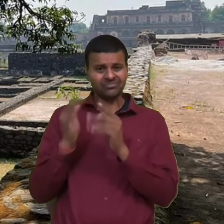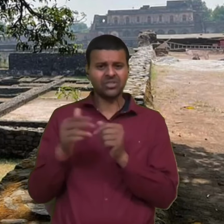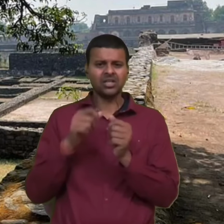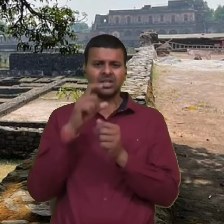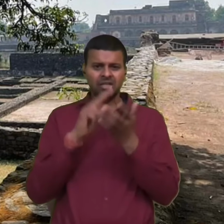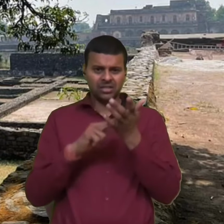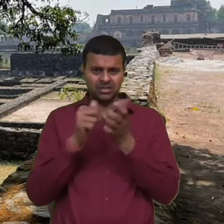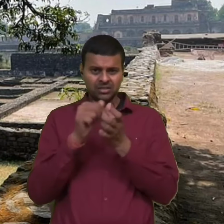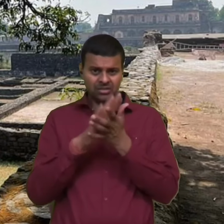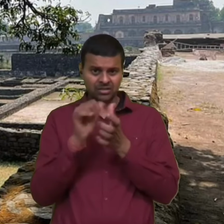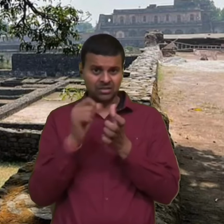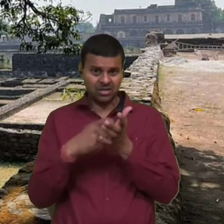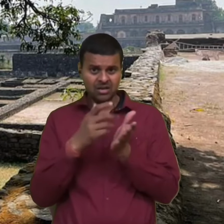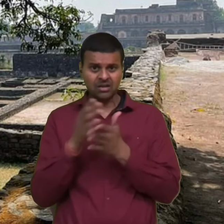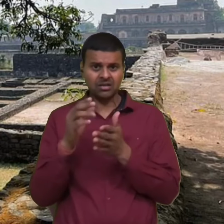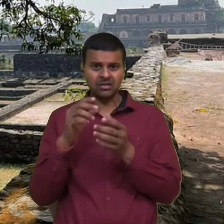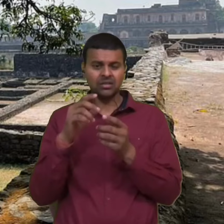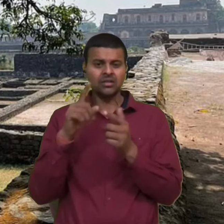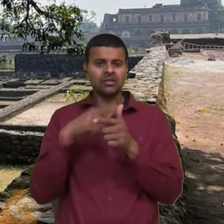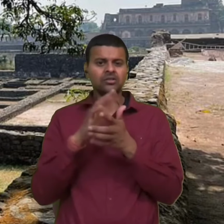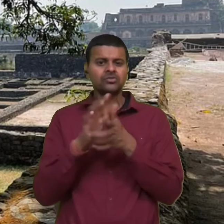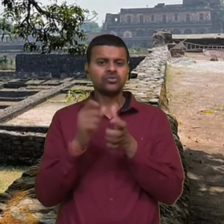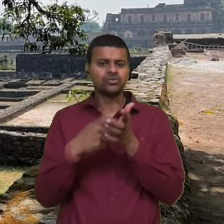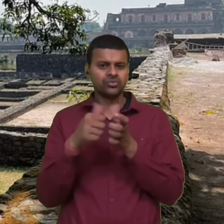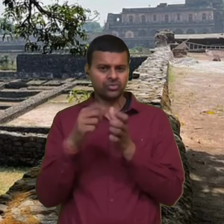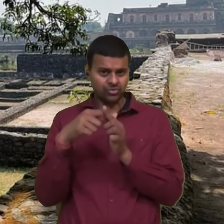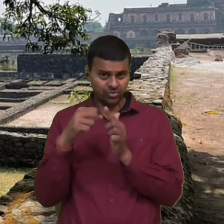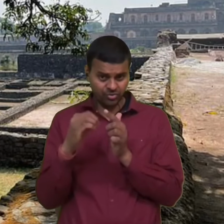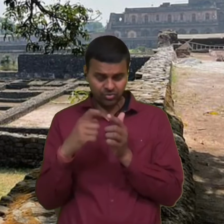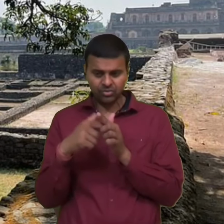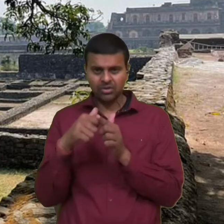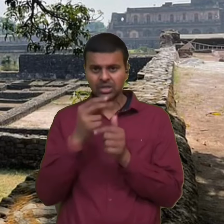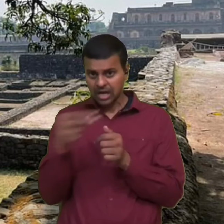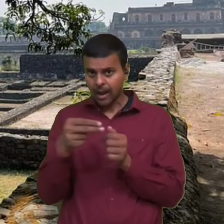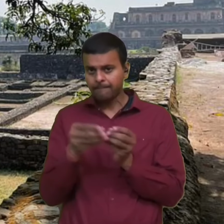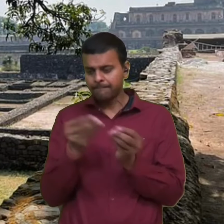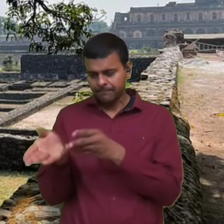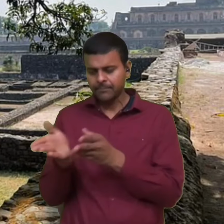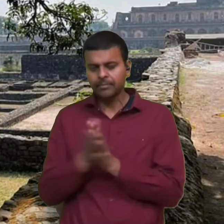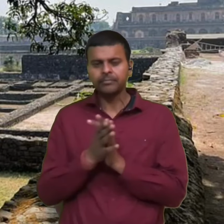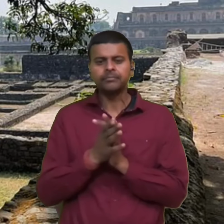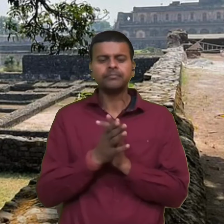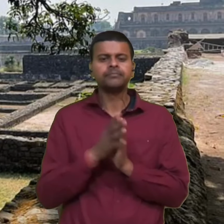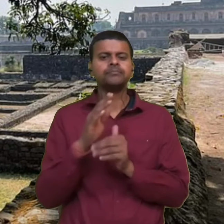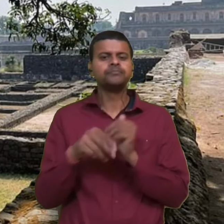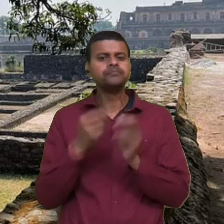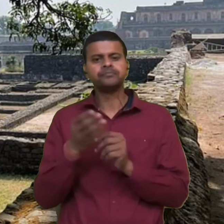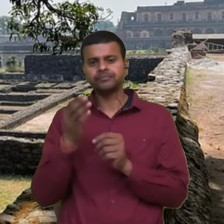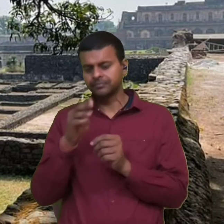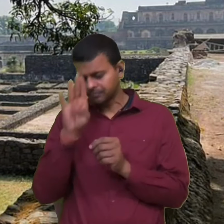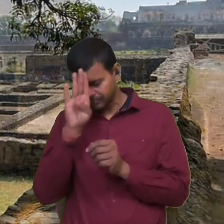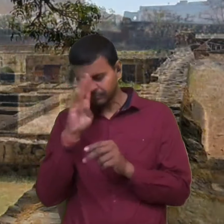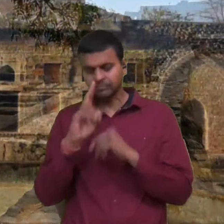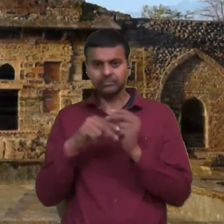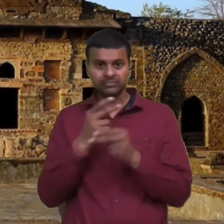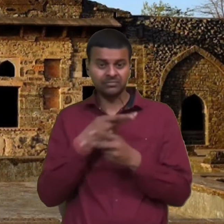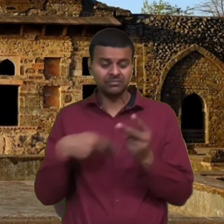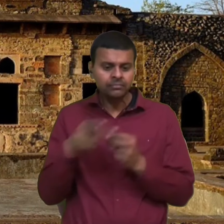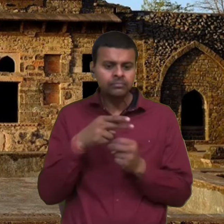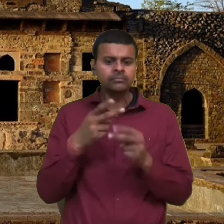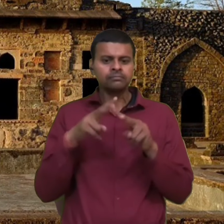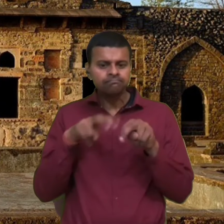courtyard at the southern end of which are the remains of a balcony called Nahar Jharoka, tiger balcony,